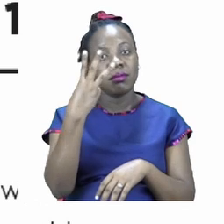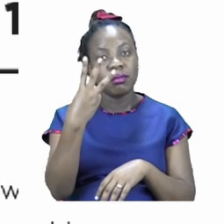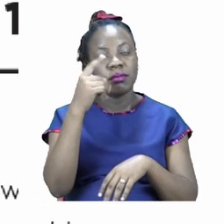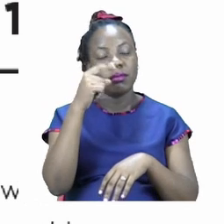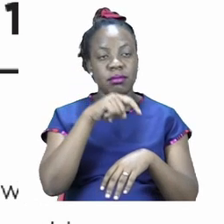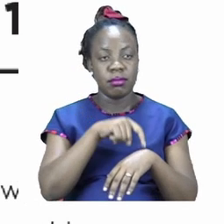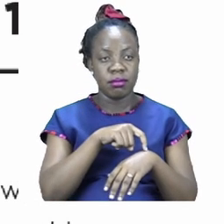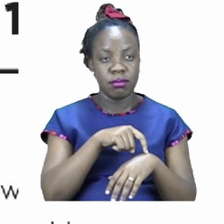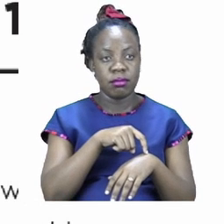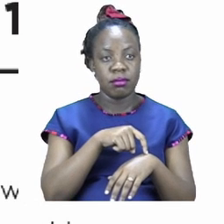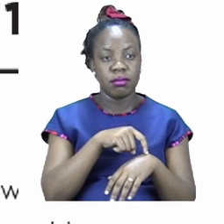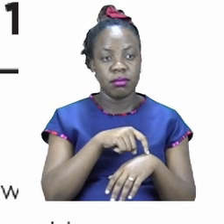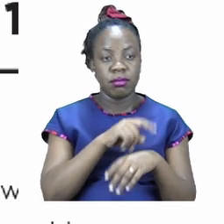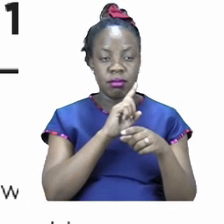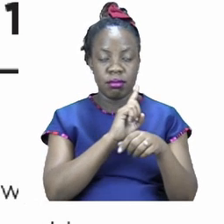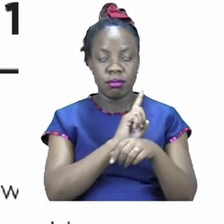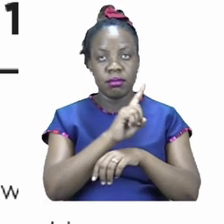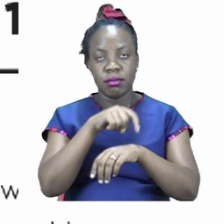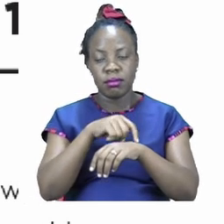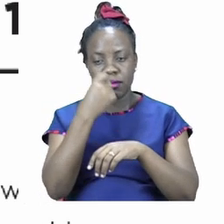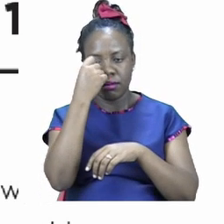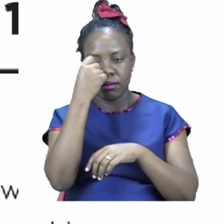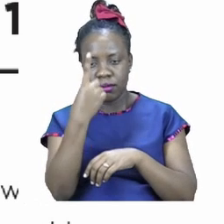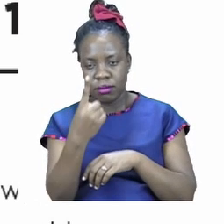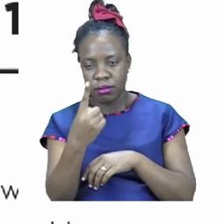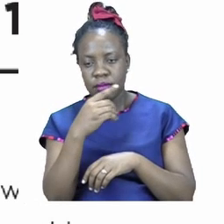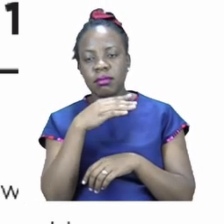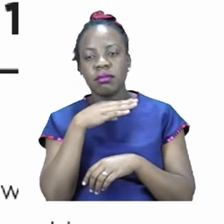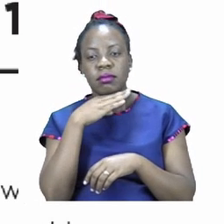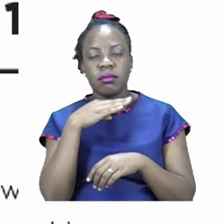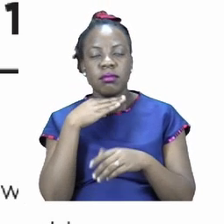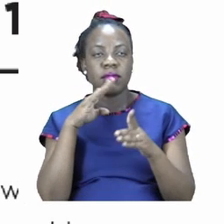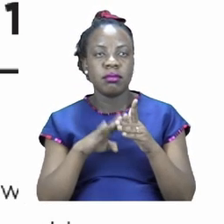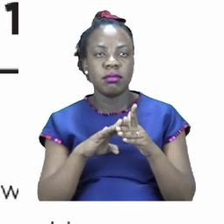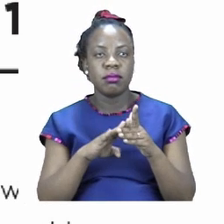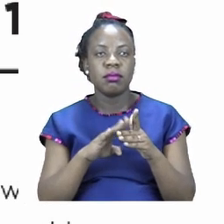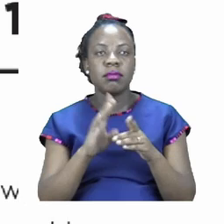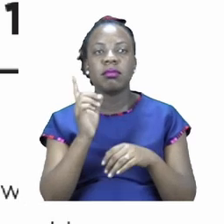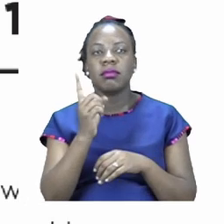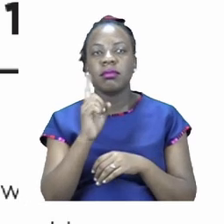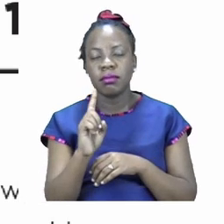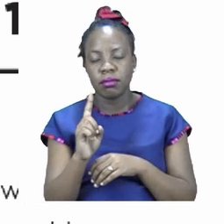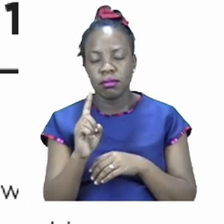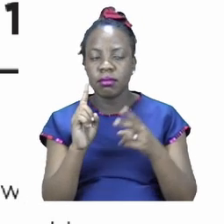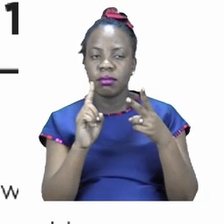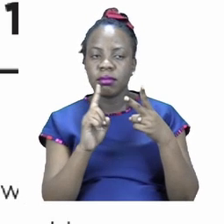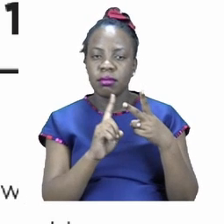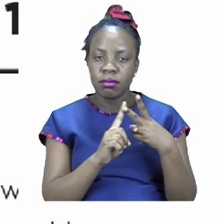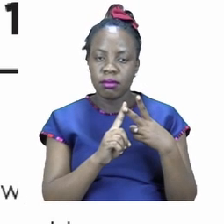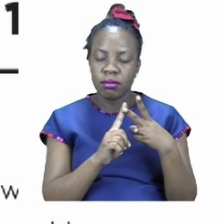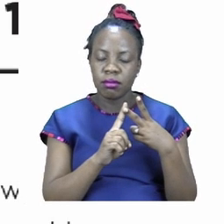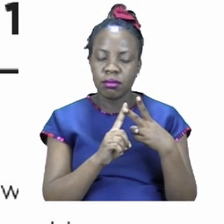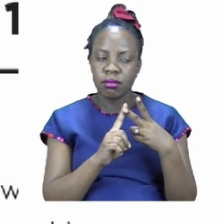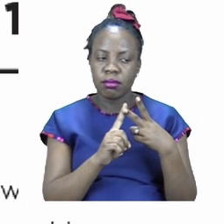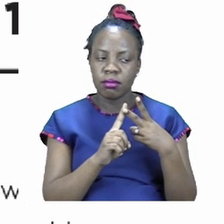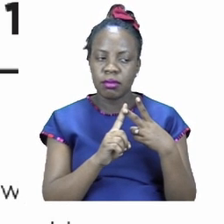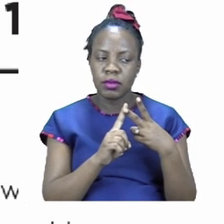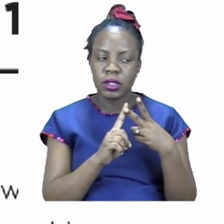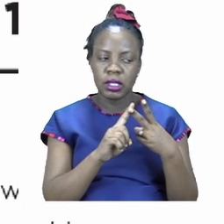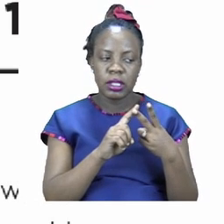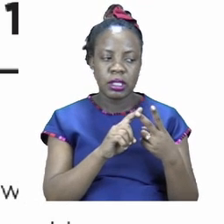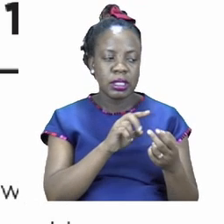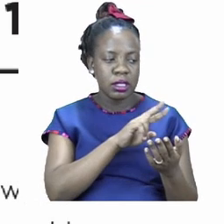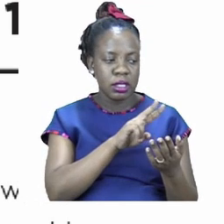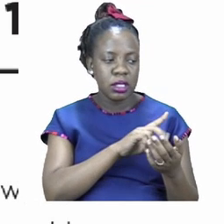understand what the story is all about. The second time is after we have read our questions and understood so that